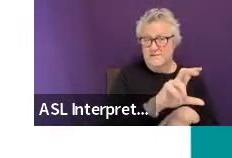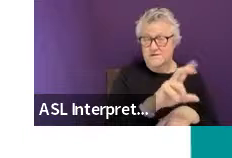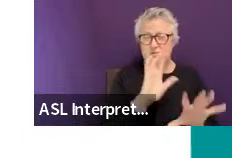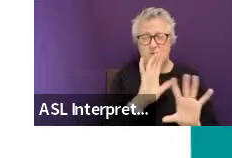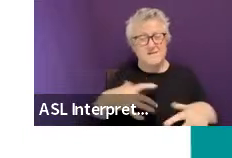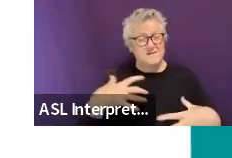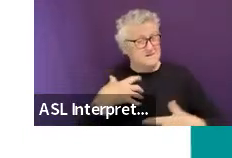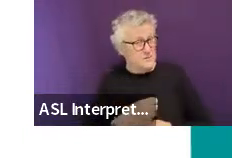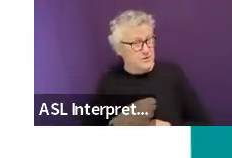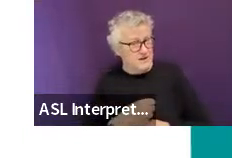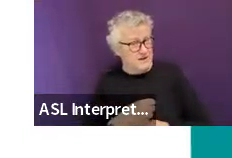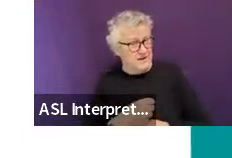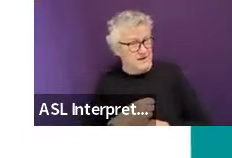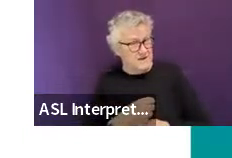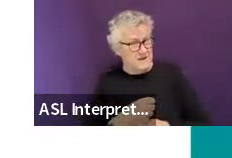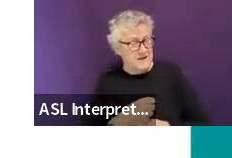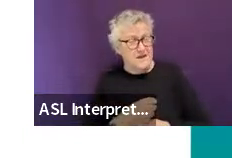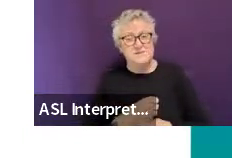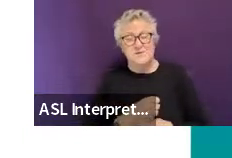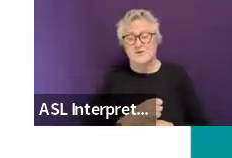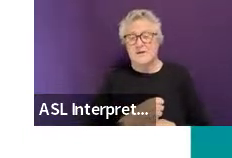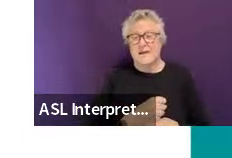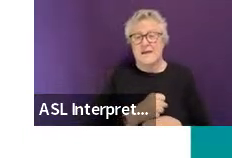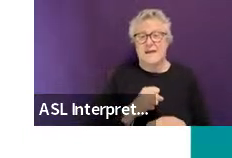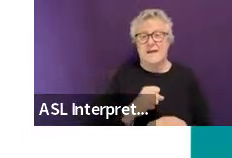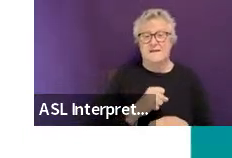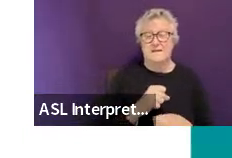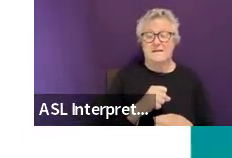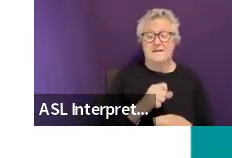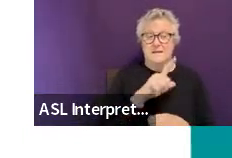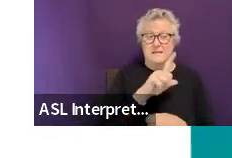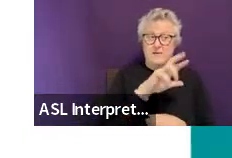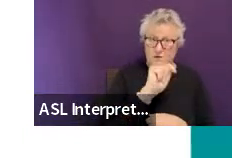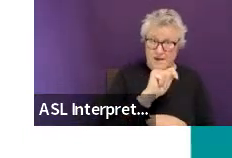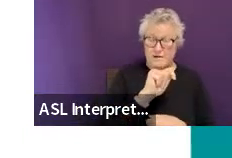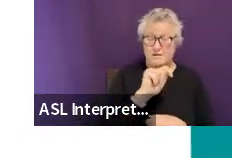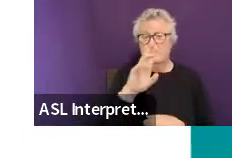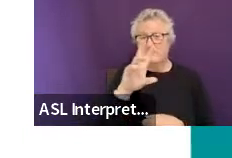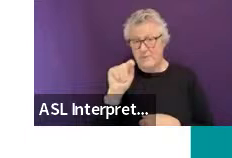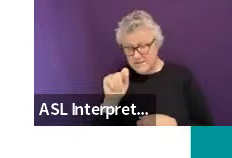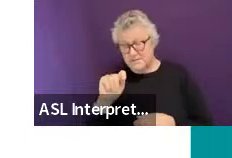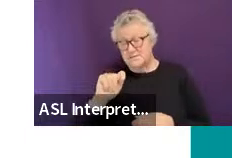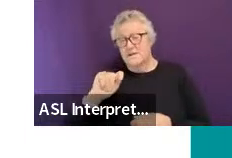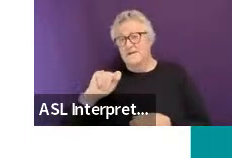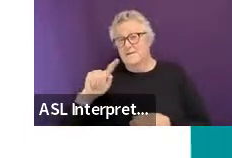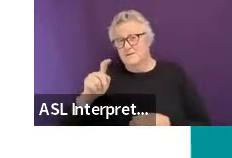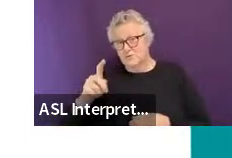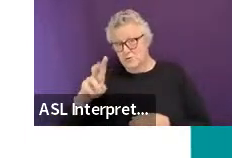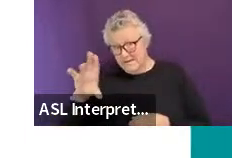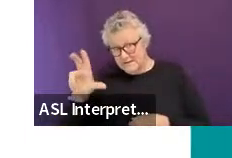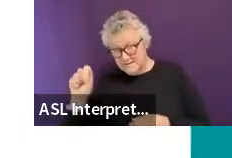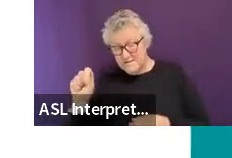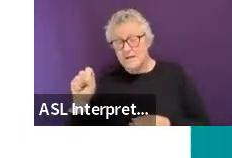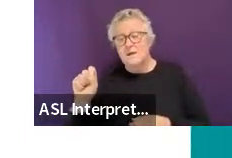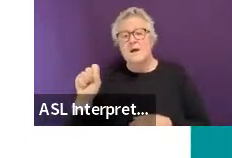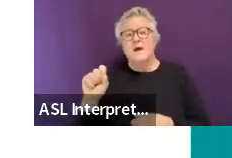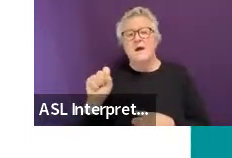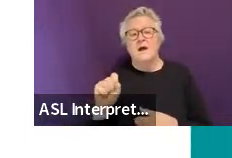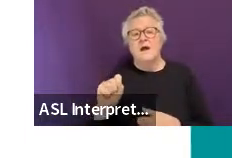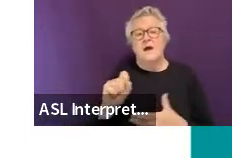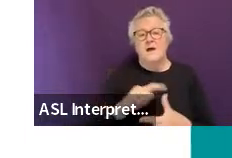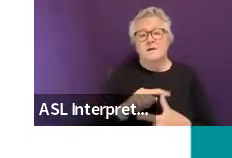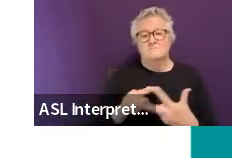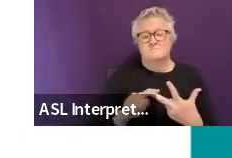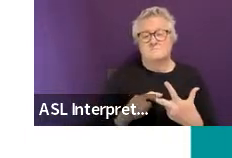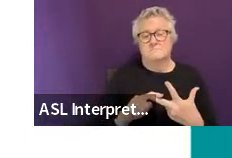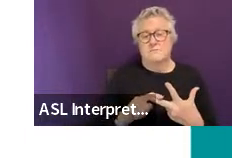at those building blocks of mode, alignment, and the IBR terminus, the preferred transit investment that our partners and the program